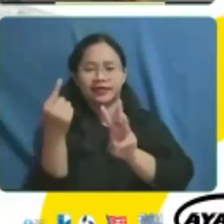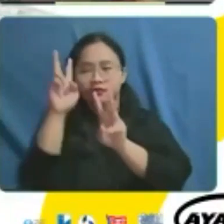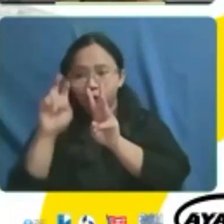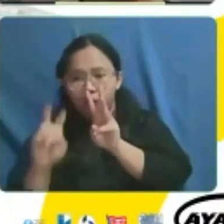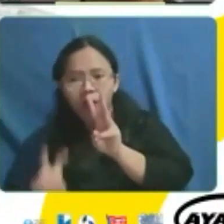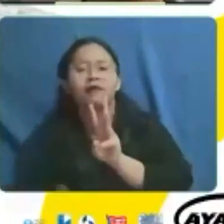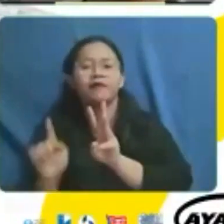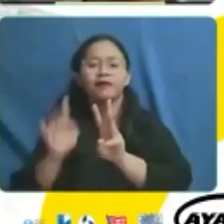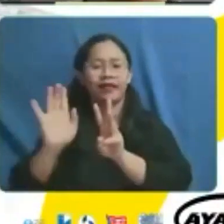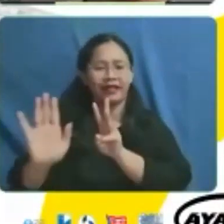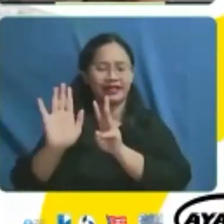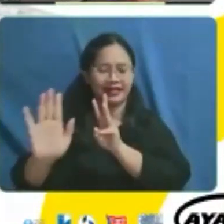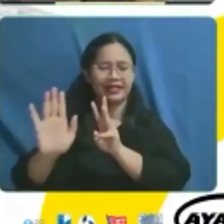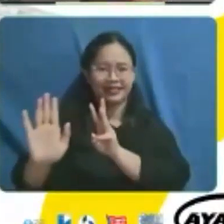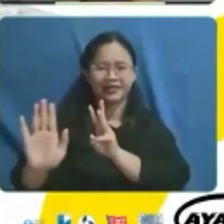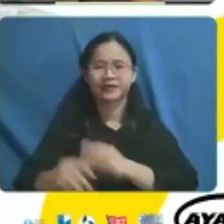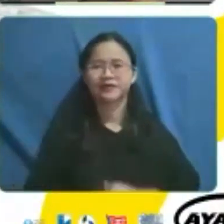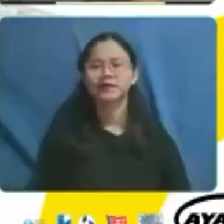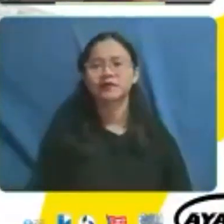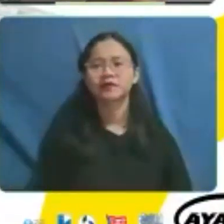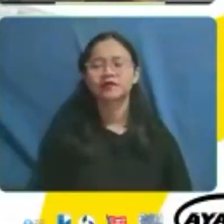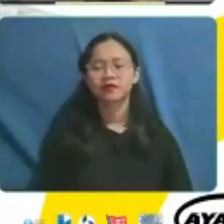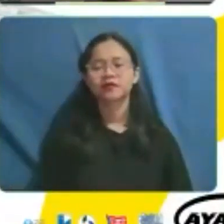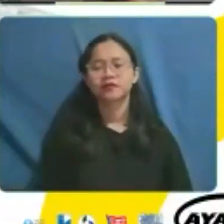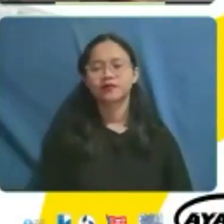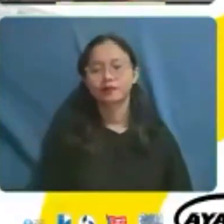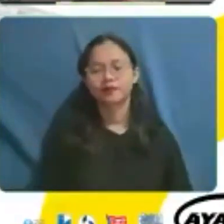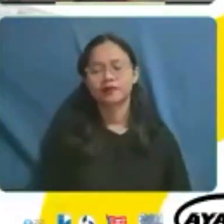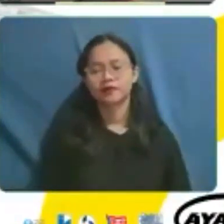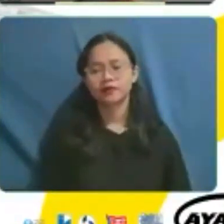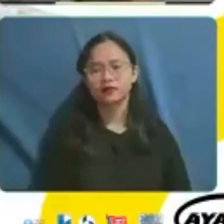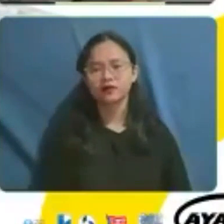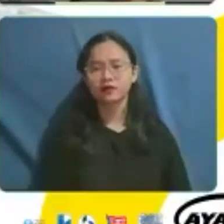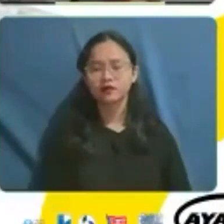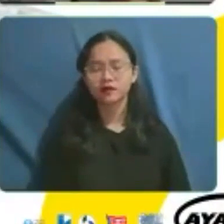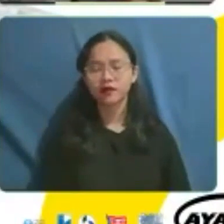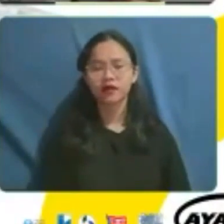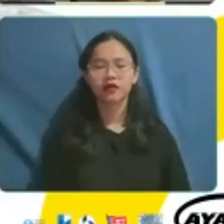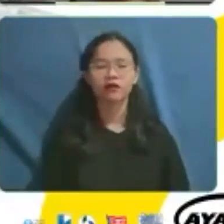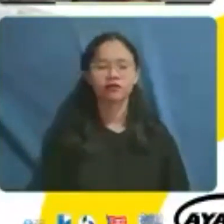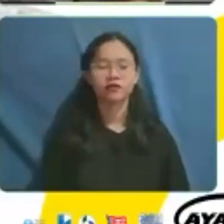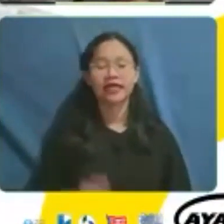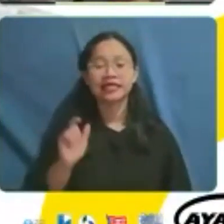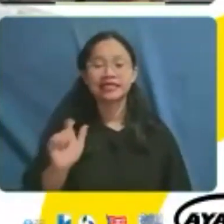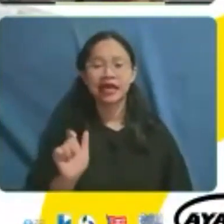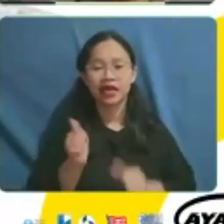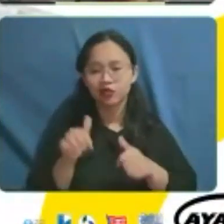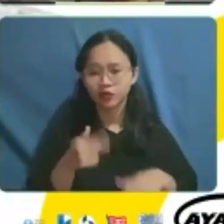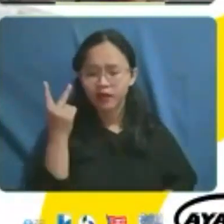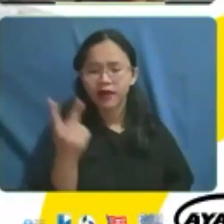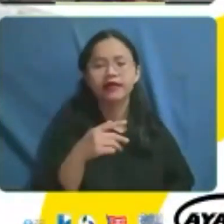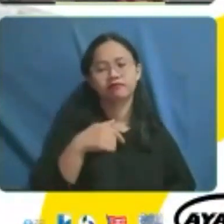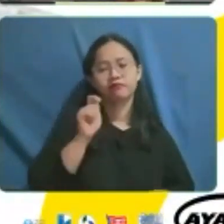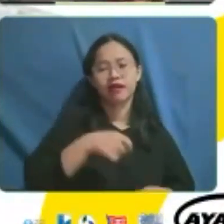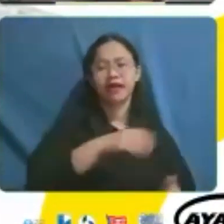is actually being used to prioritize clean air action. And so this is really the type of data that we've seen descriptions.